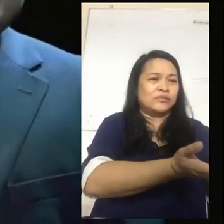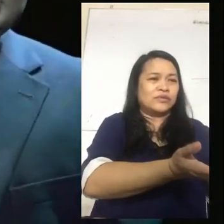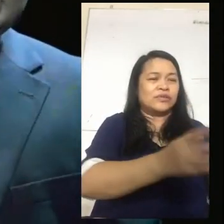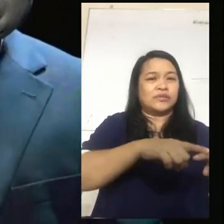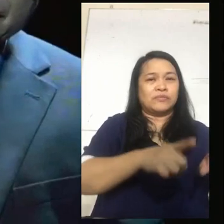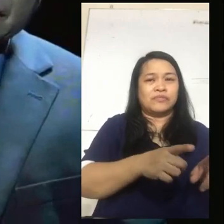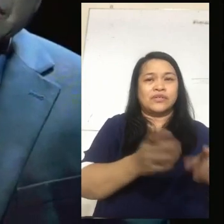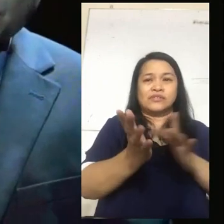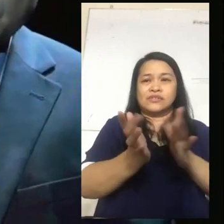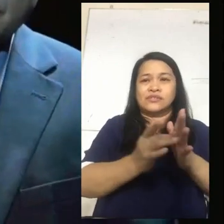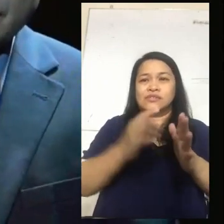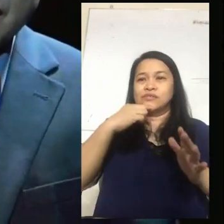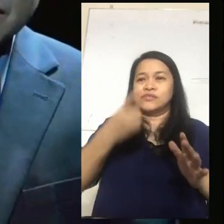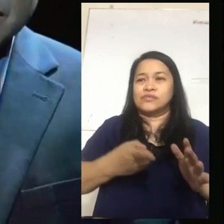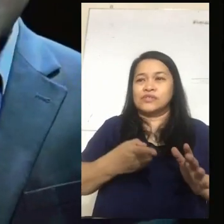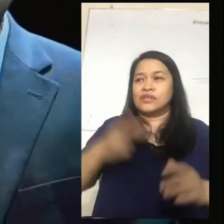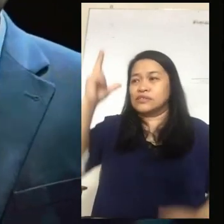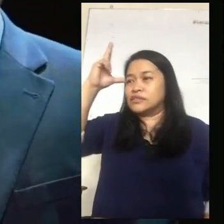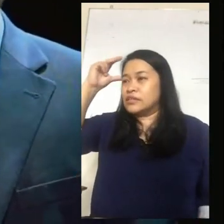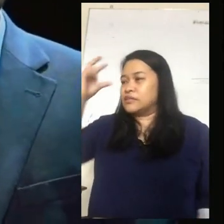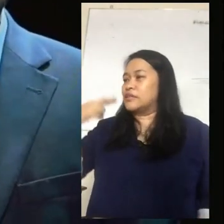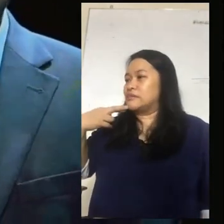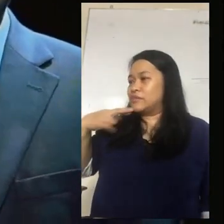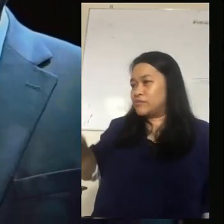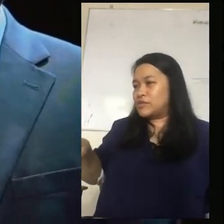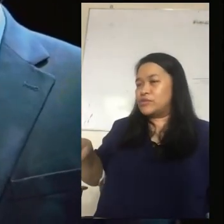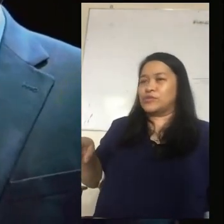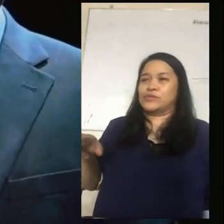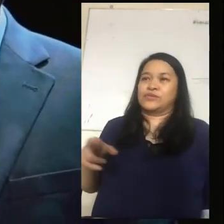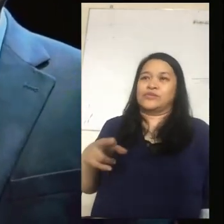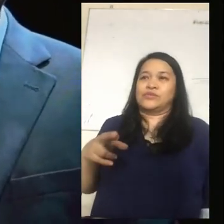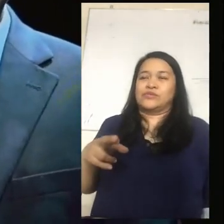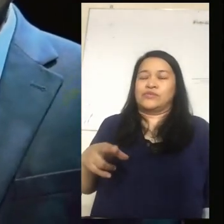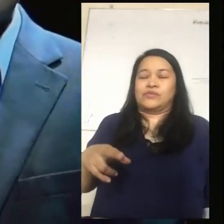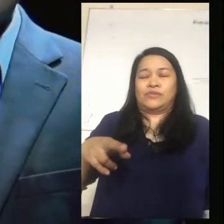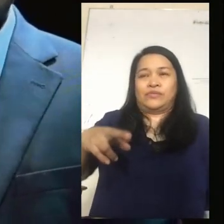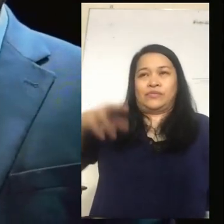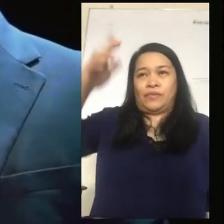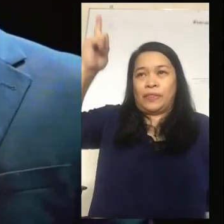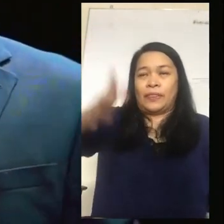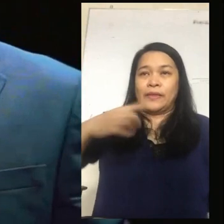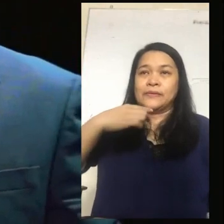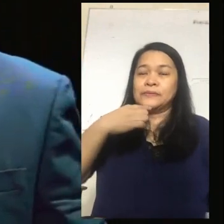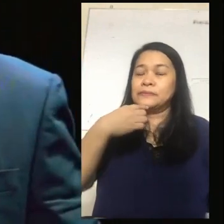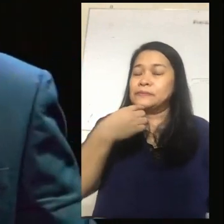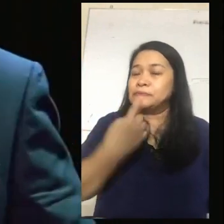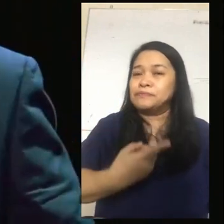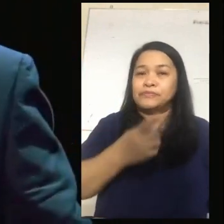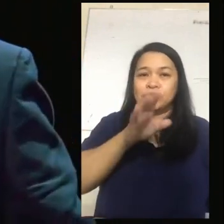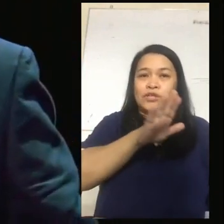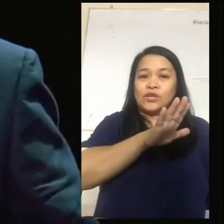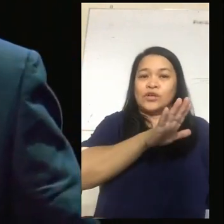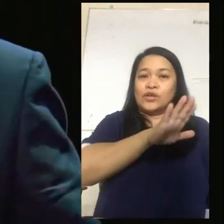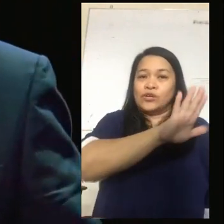rebuke you. As the word of God says, you only worship